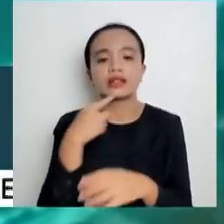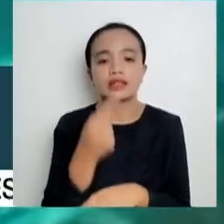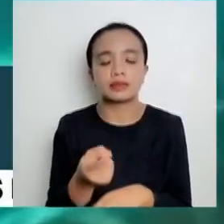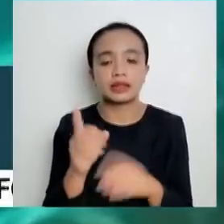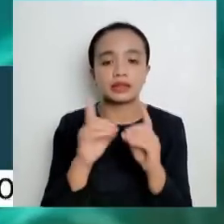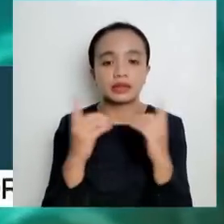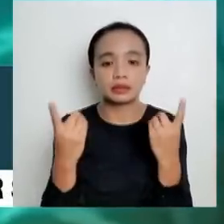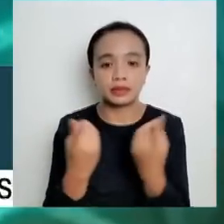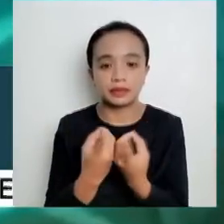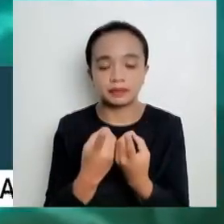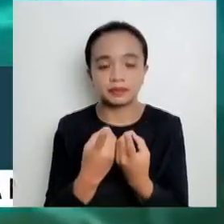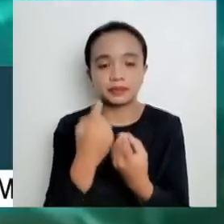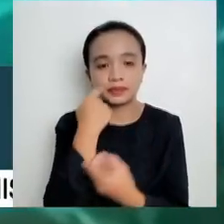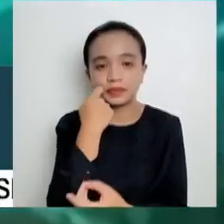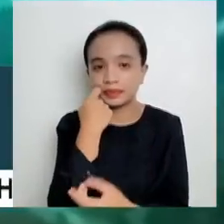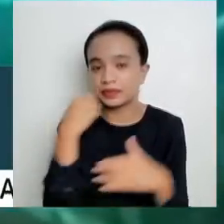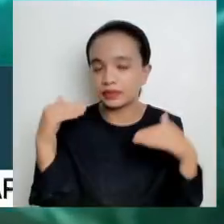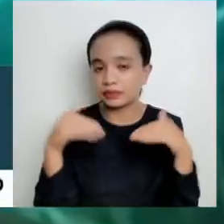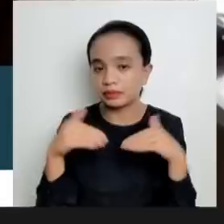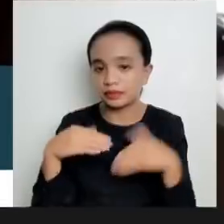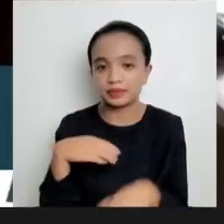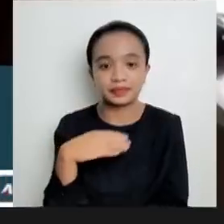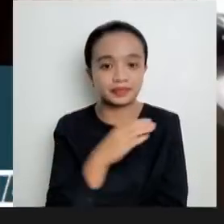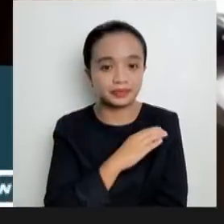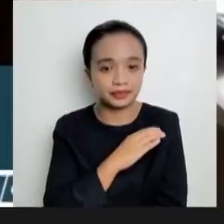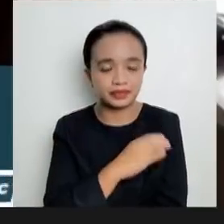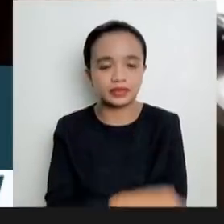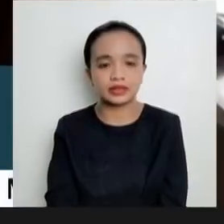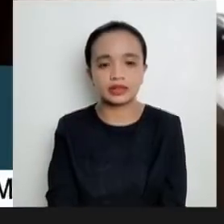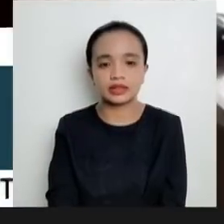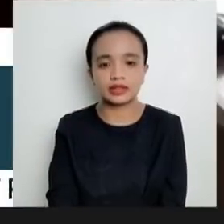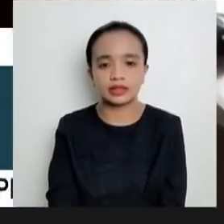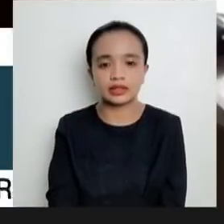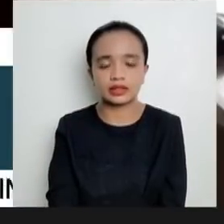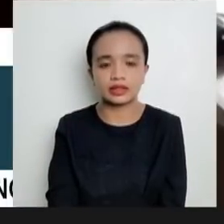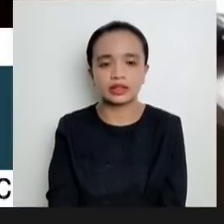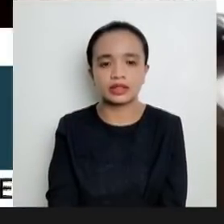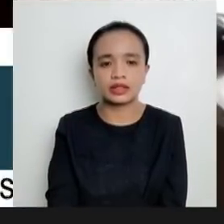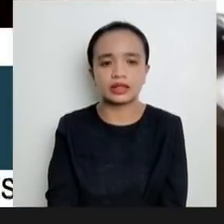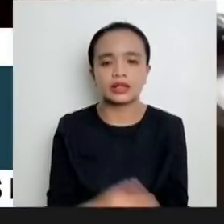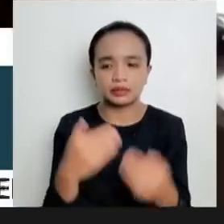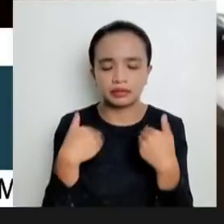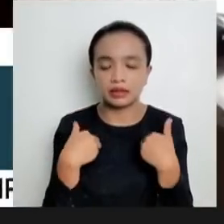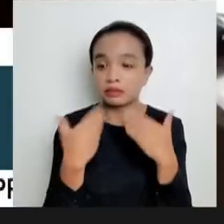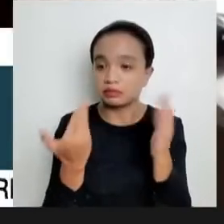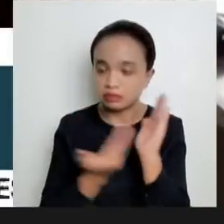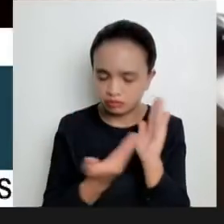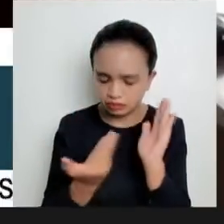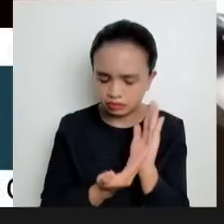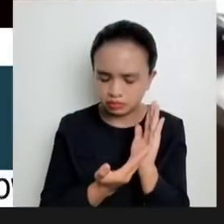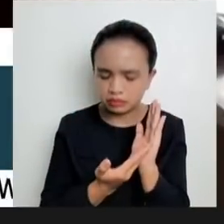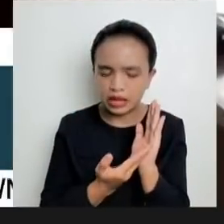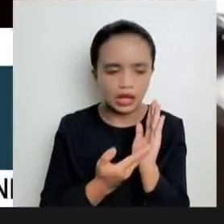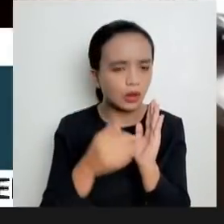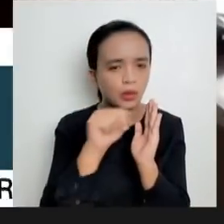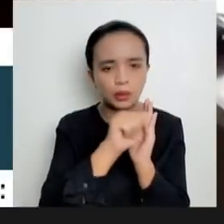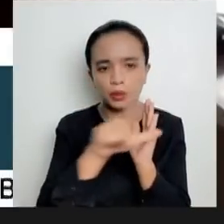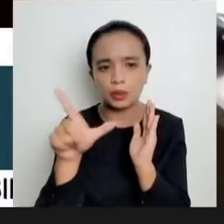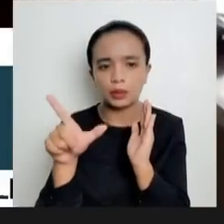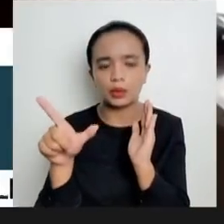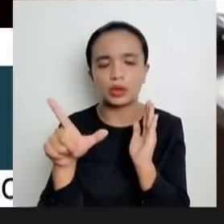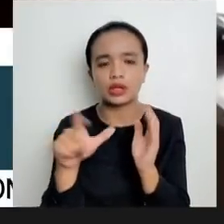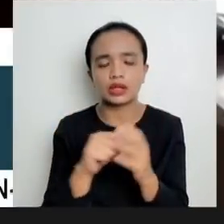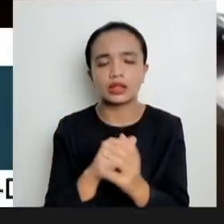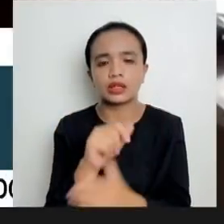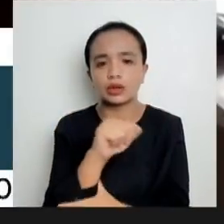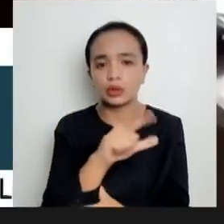issued during the previous House committee hearing. Newly constructed po yan. Maipapatunay ko po lahat ng mga steel plates